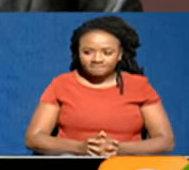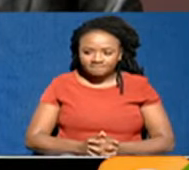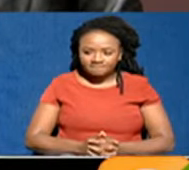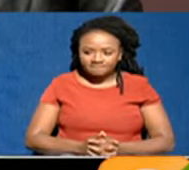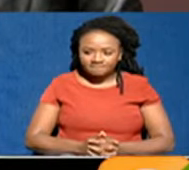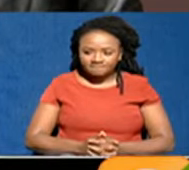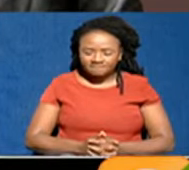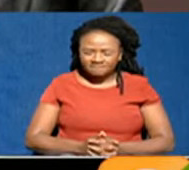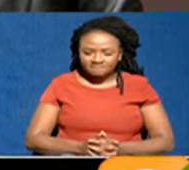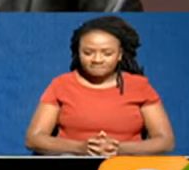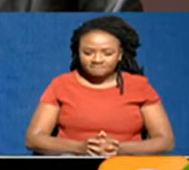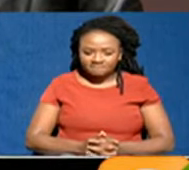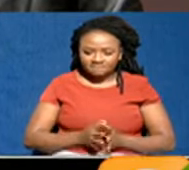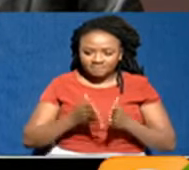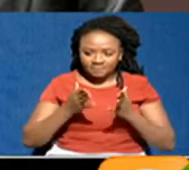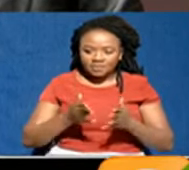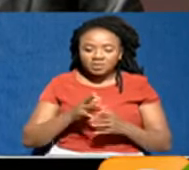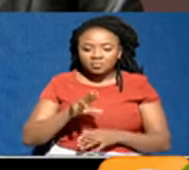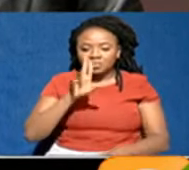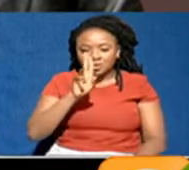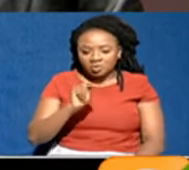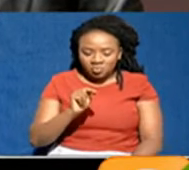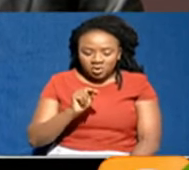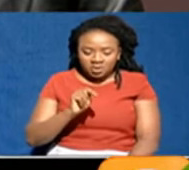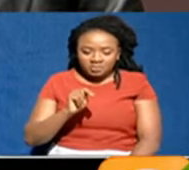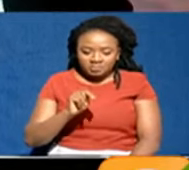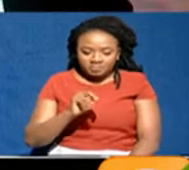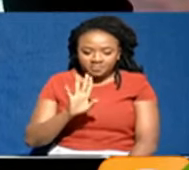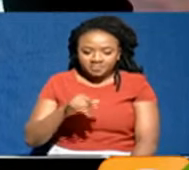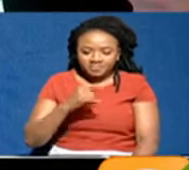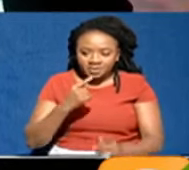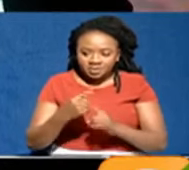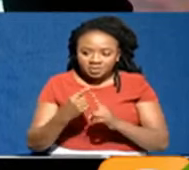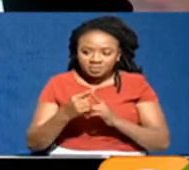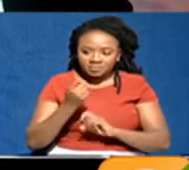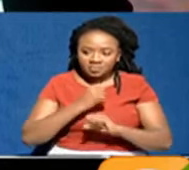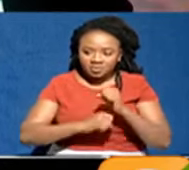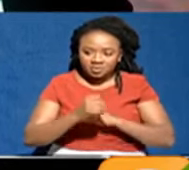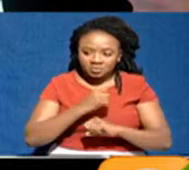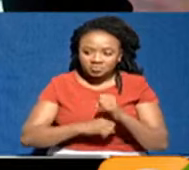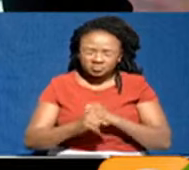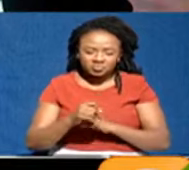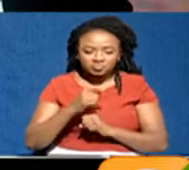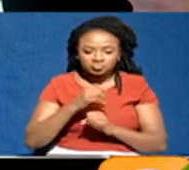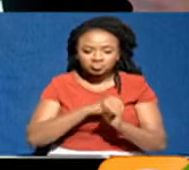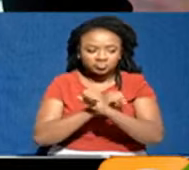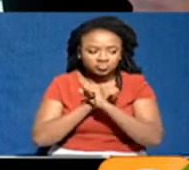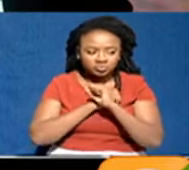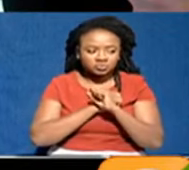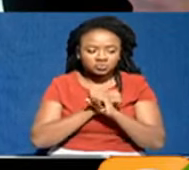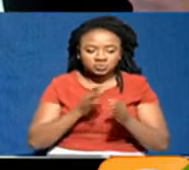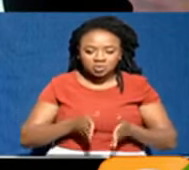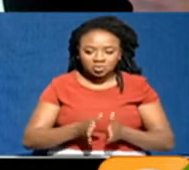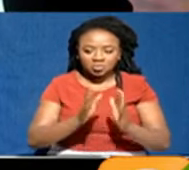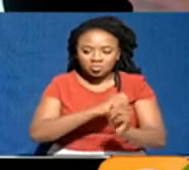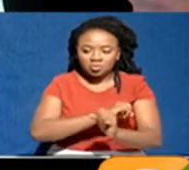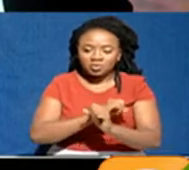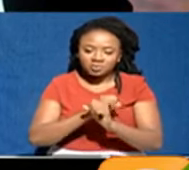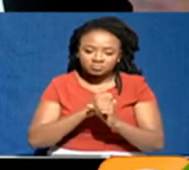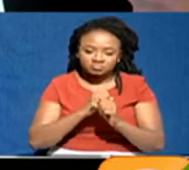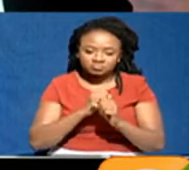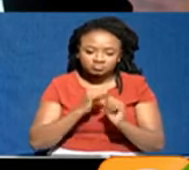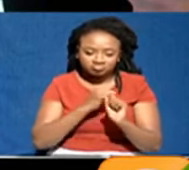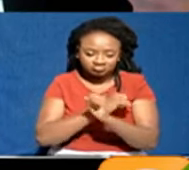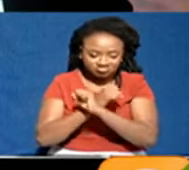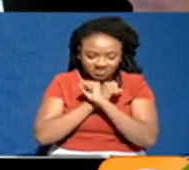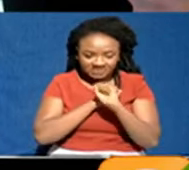second UN decade for action against road safety, or well, for road safety, I beg your pardon. And the goal is